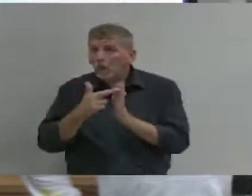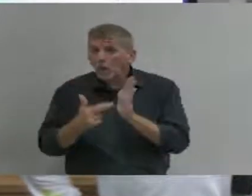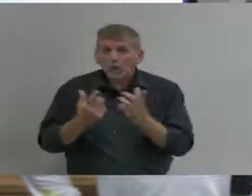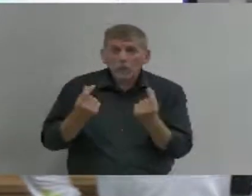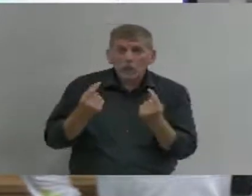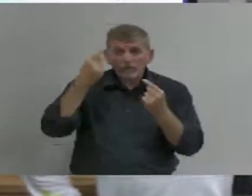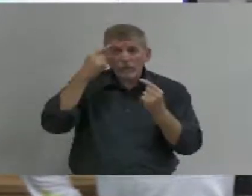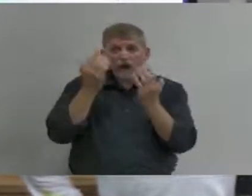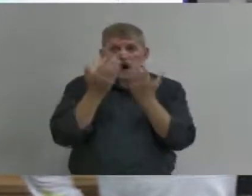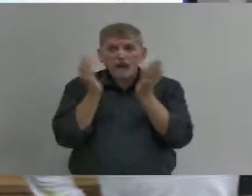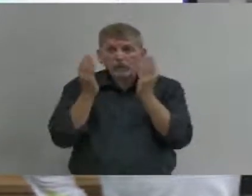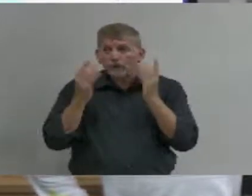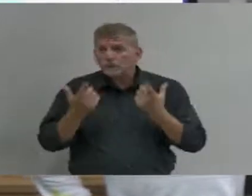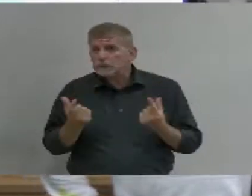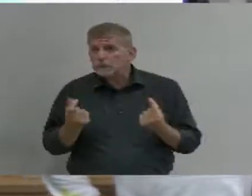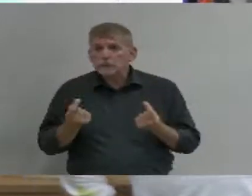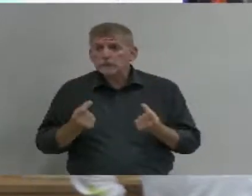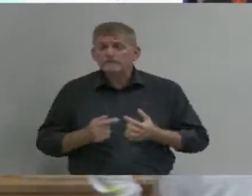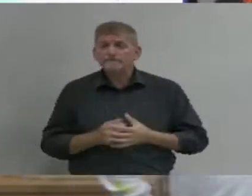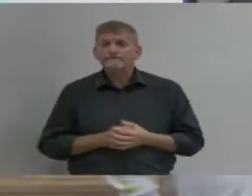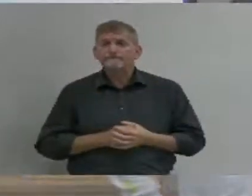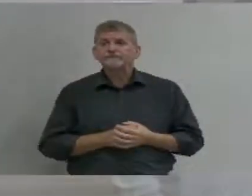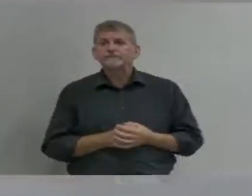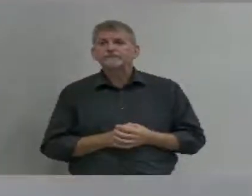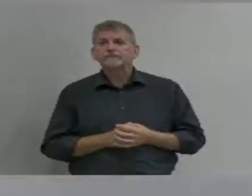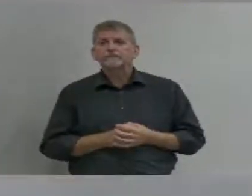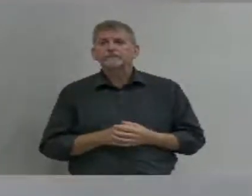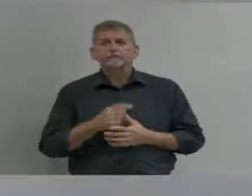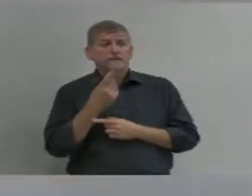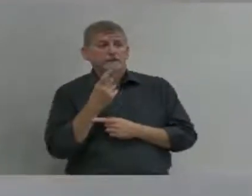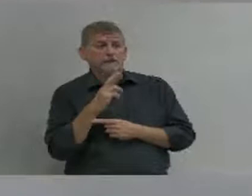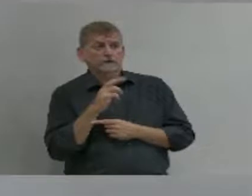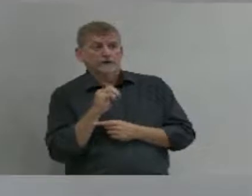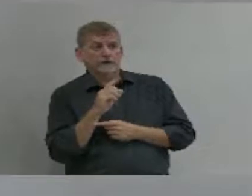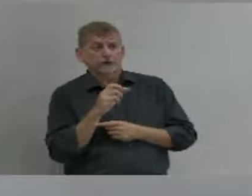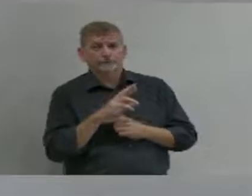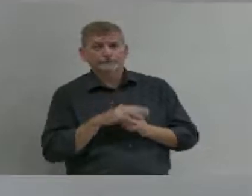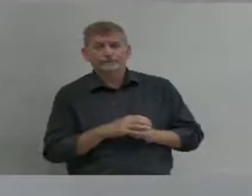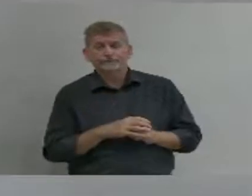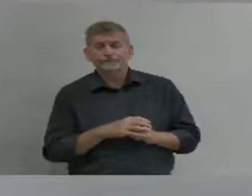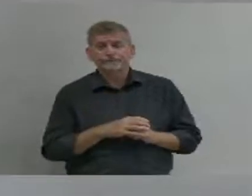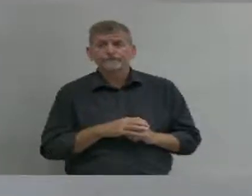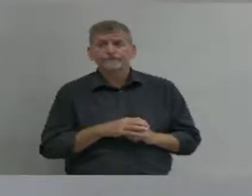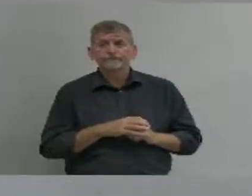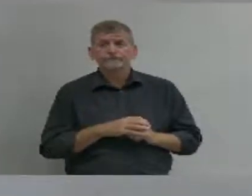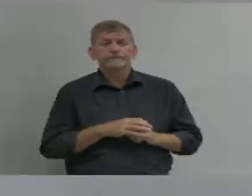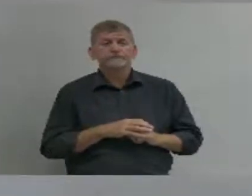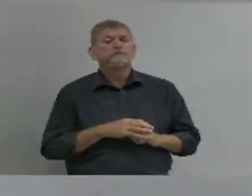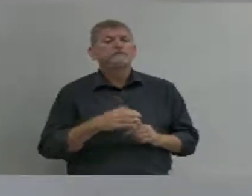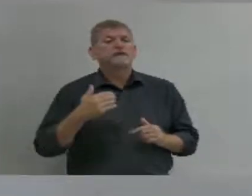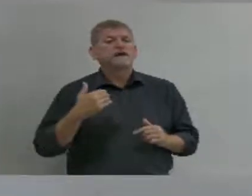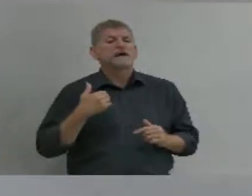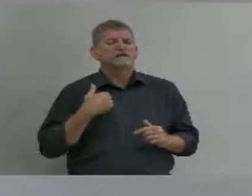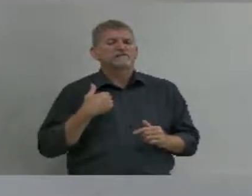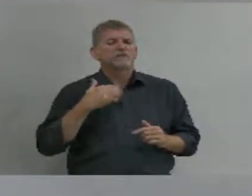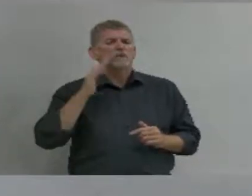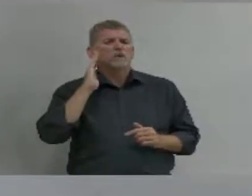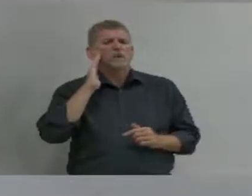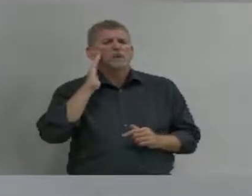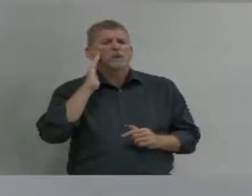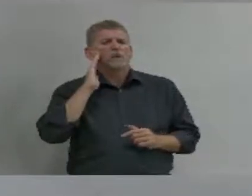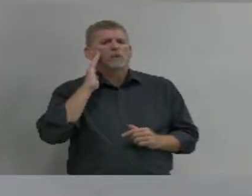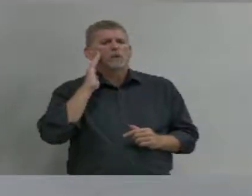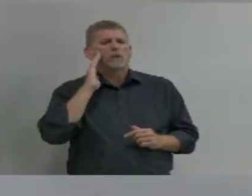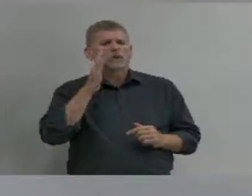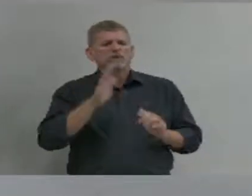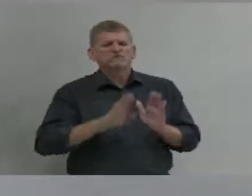You know, certainly, you know, we'll be happy to issue some guidelines. I don't anticipate we'll be issuing